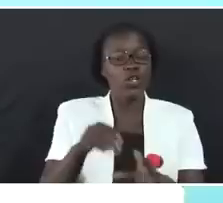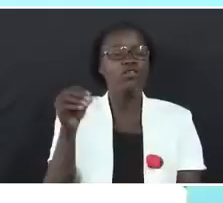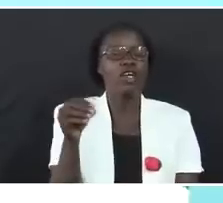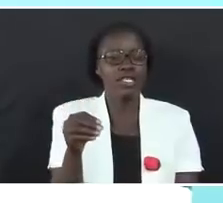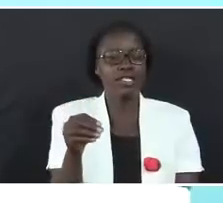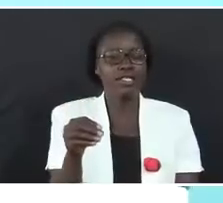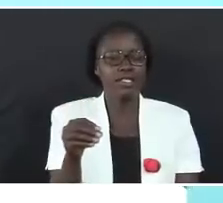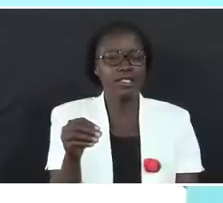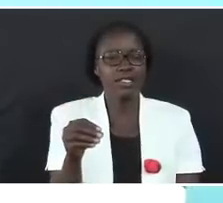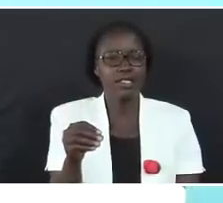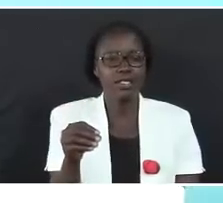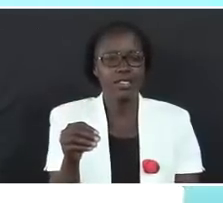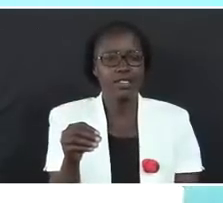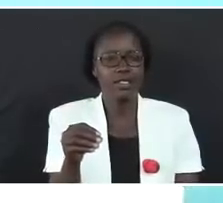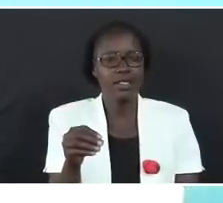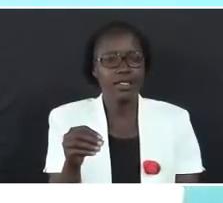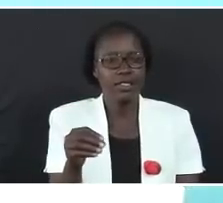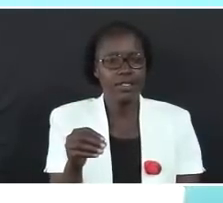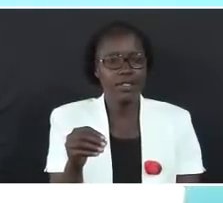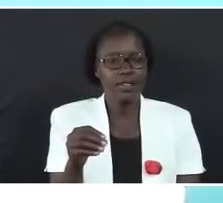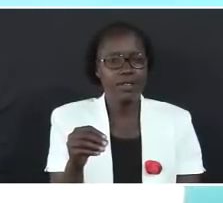Find.